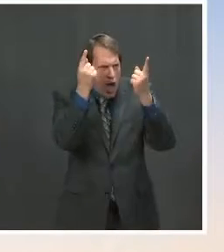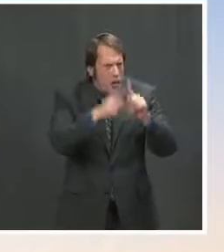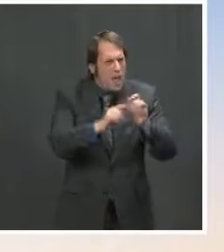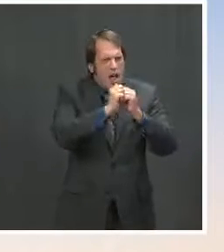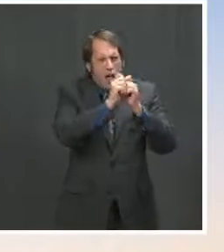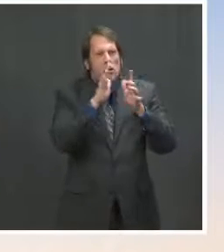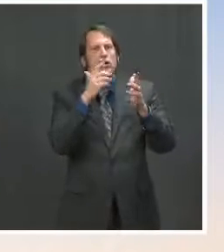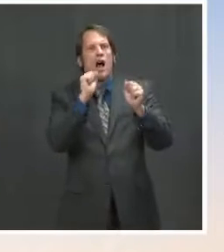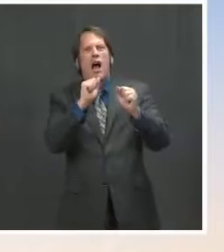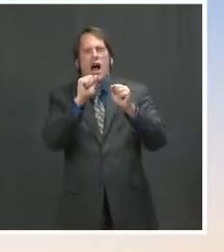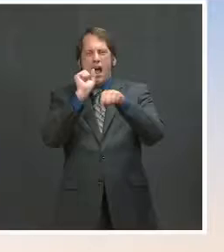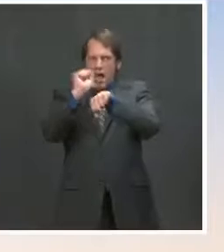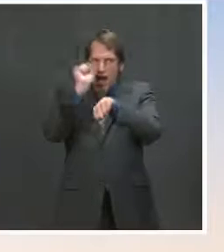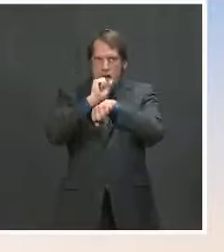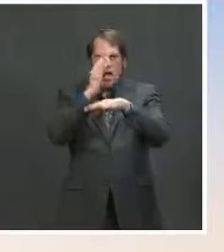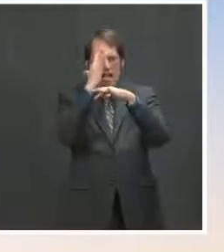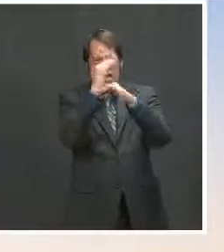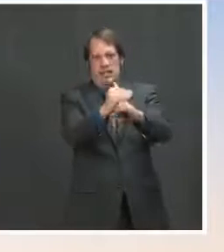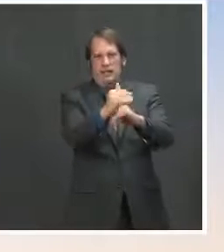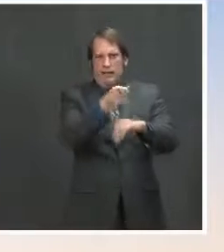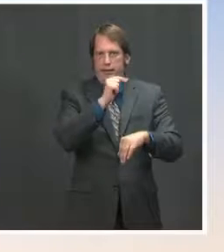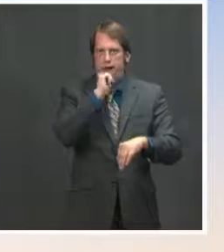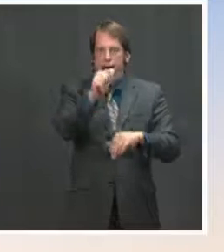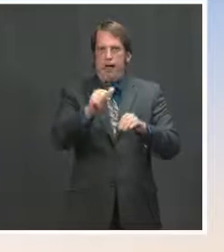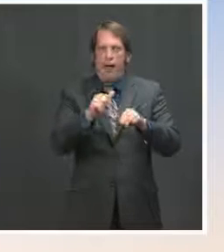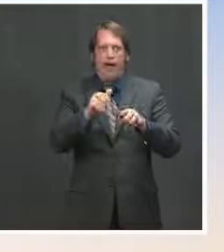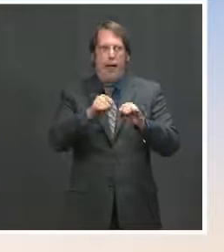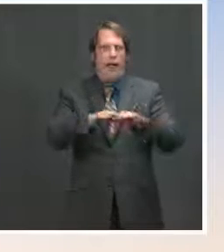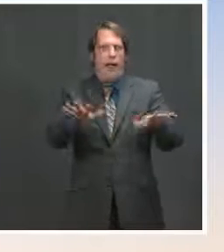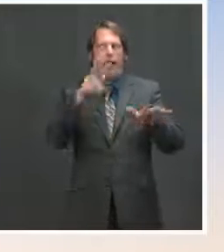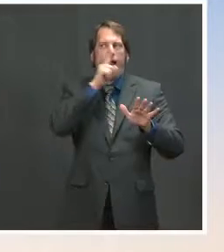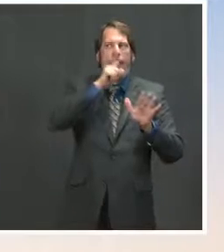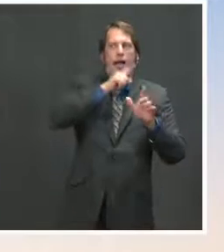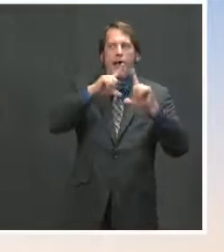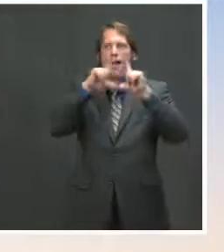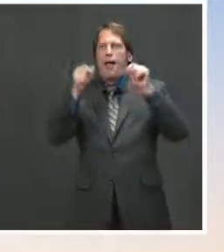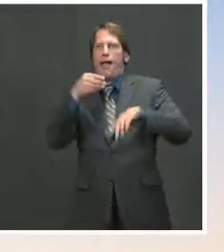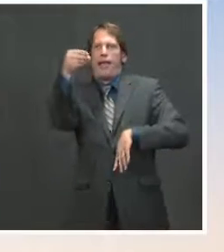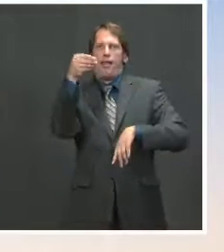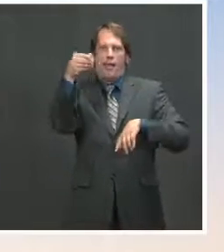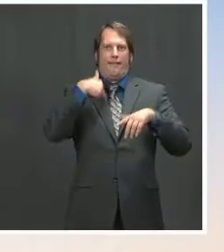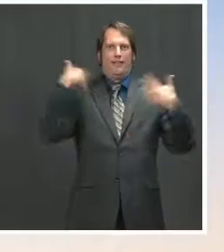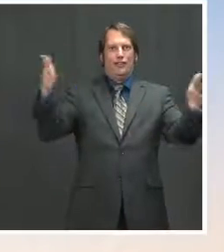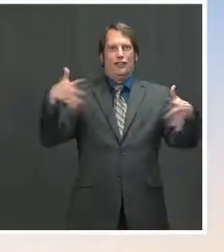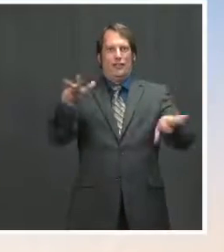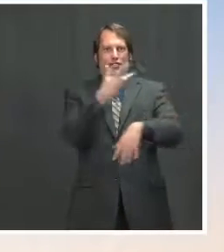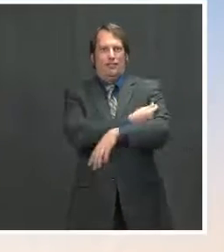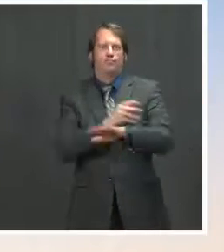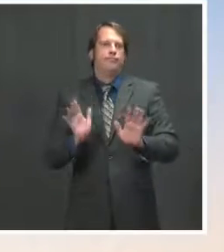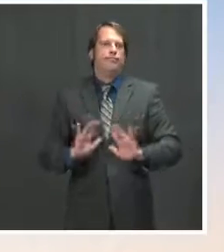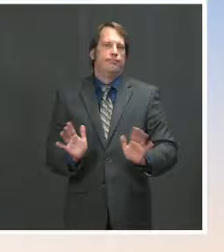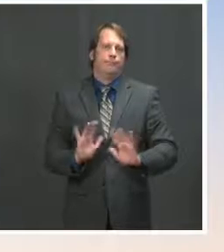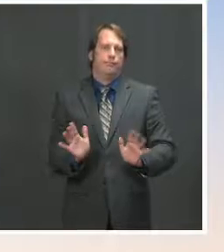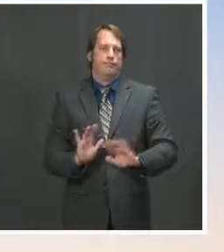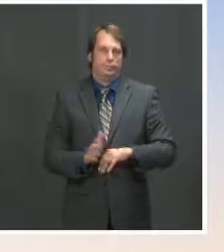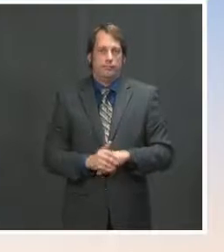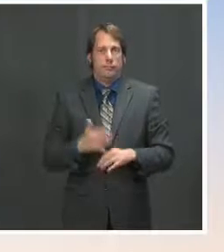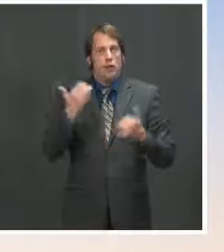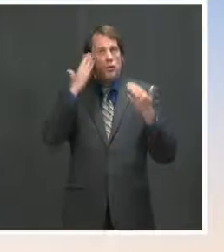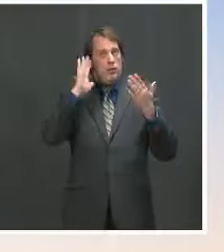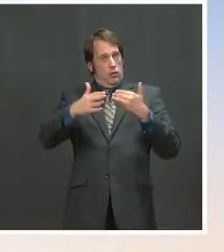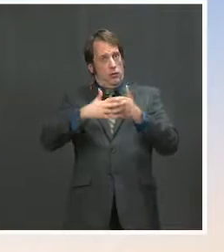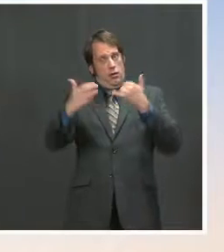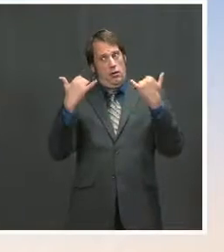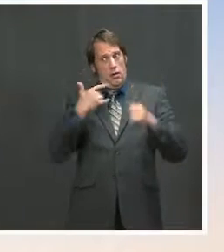on how expansive this is. I mean, the fact is, as of today, every adult American over 16 is now eligible. So the best way to